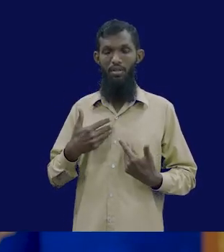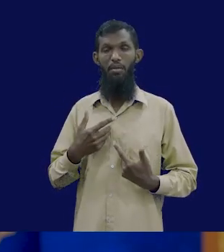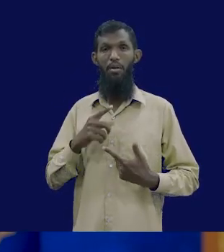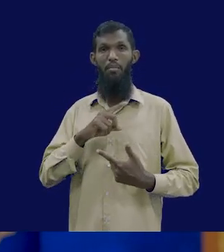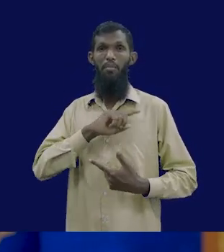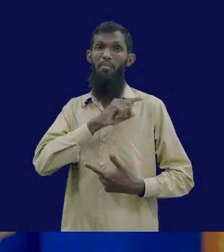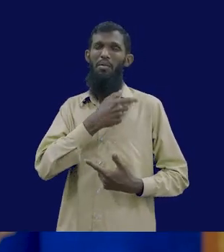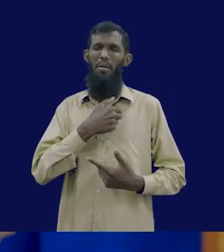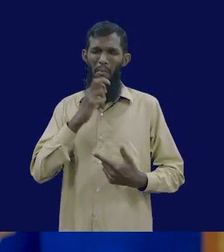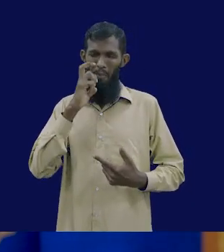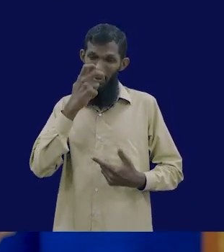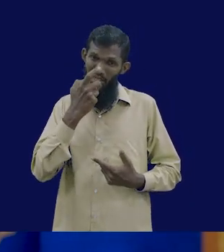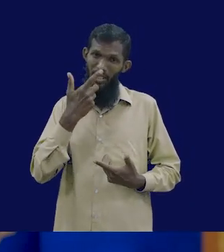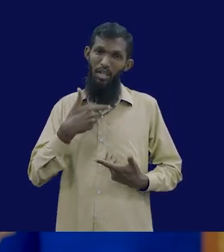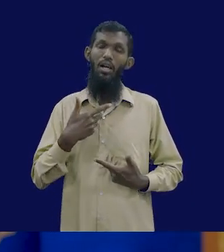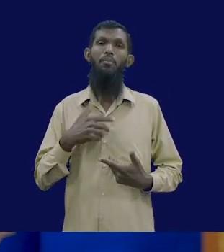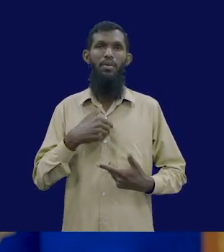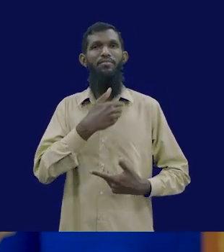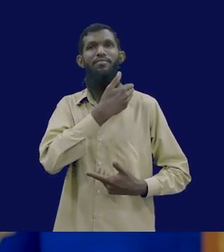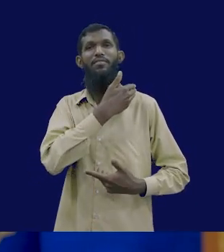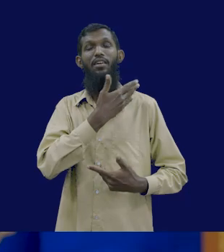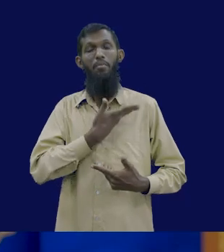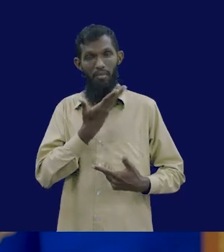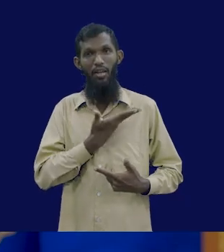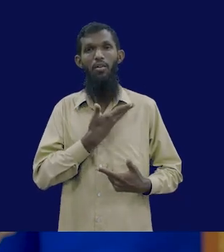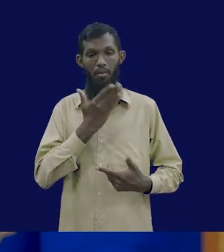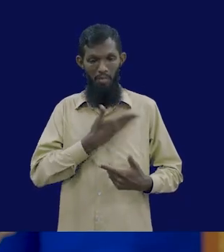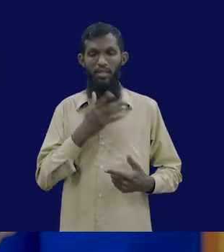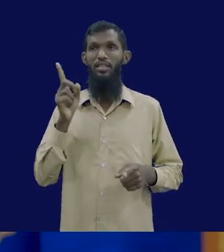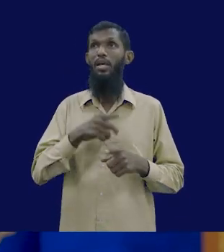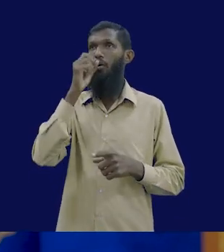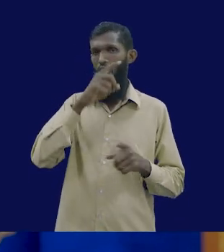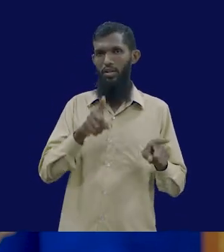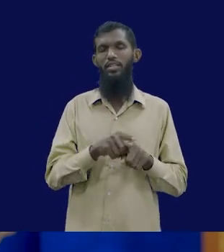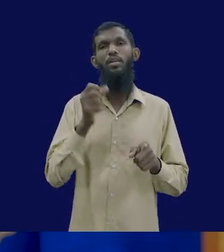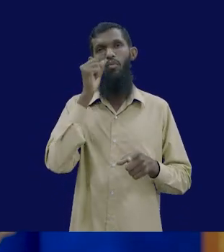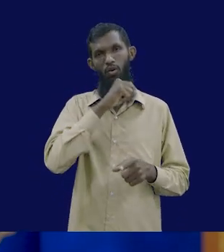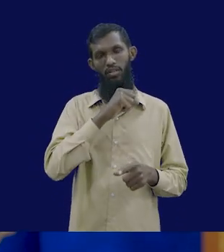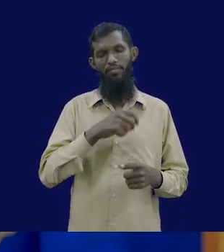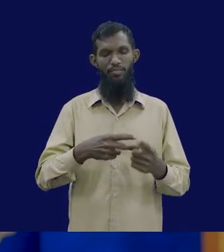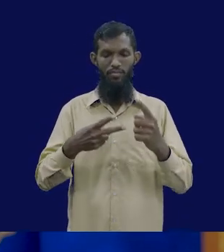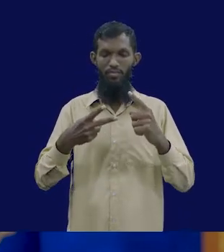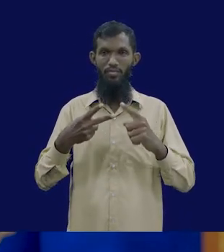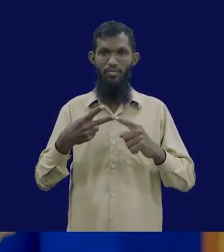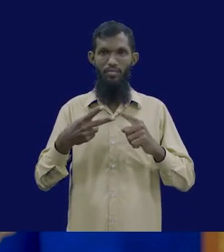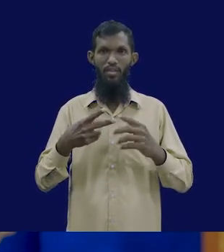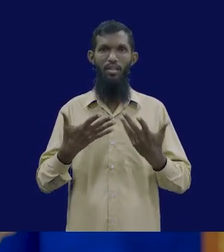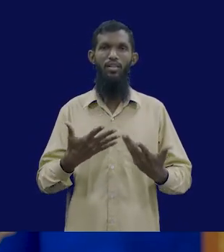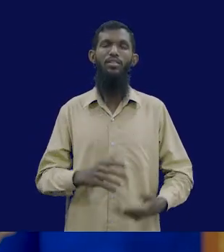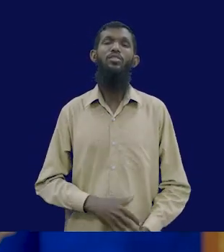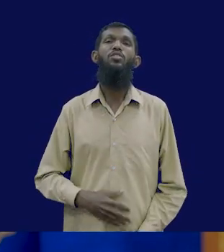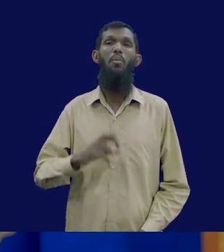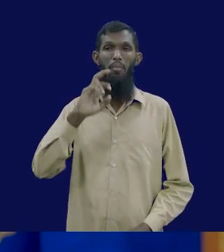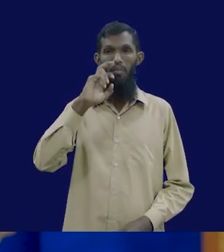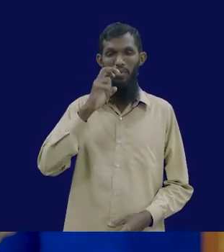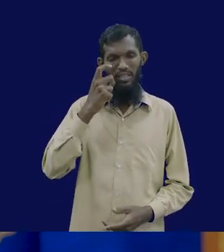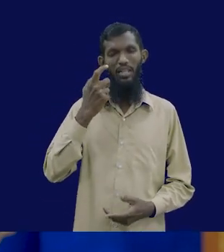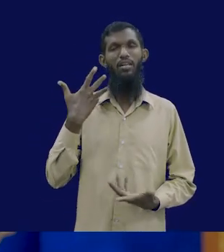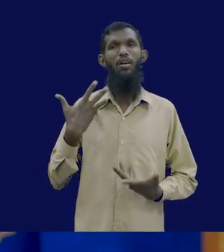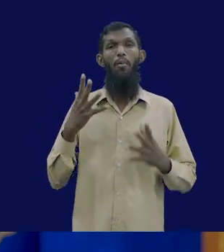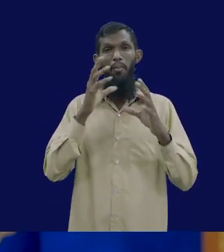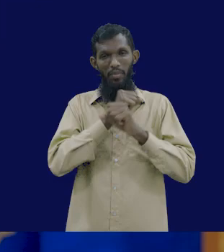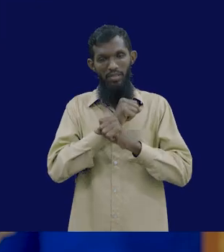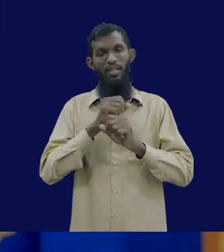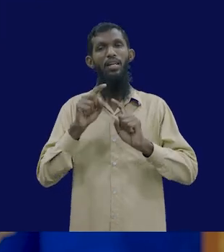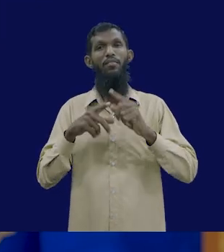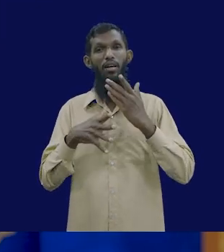as expiations, as a kafara, or as a vow, or to make up for the fasts that